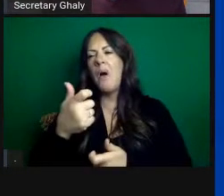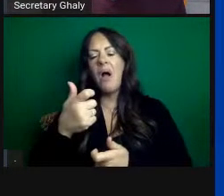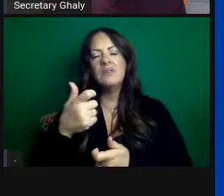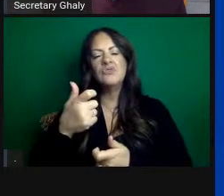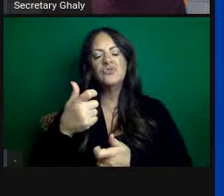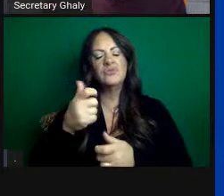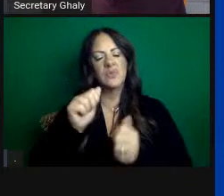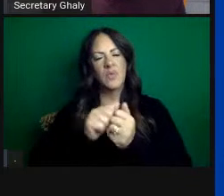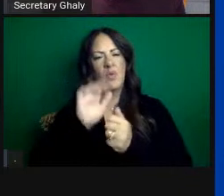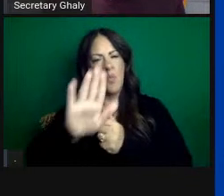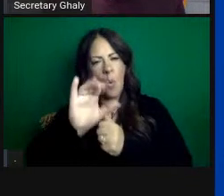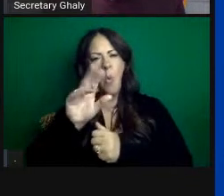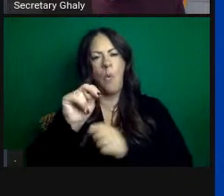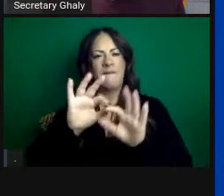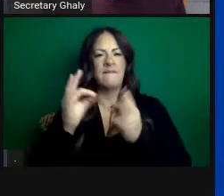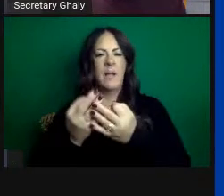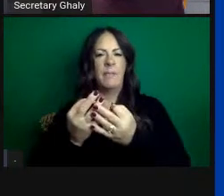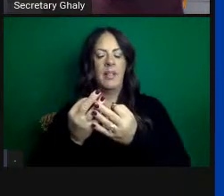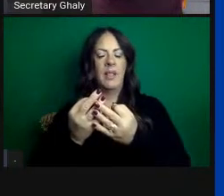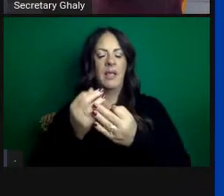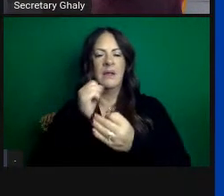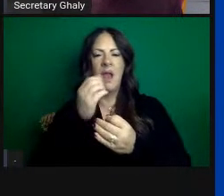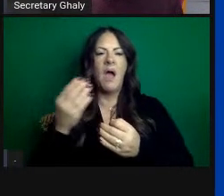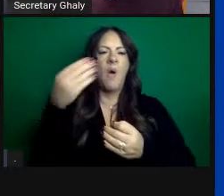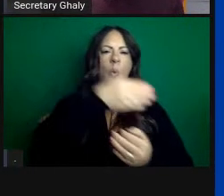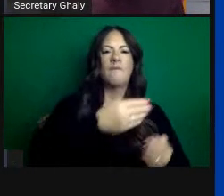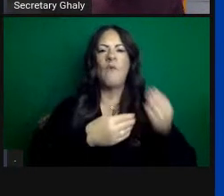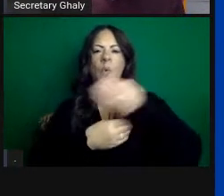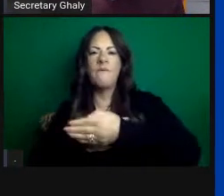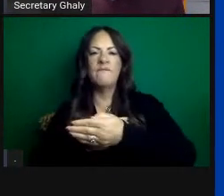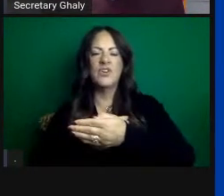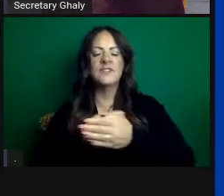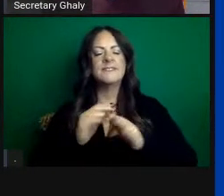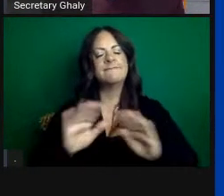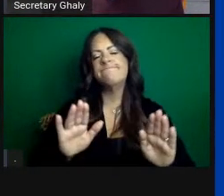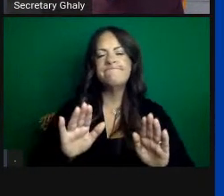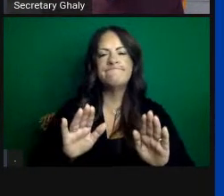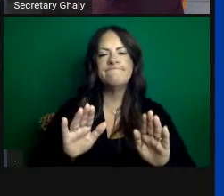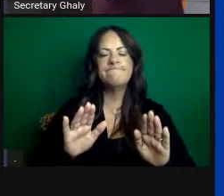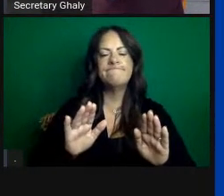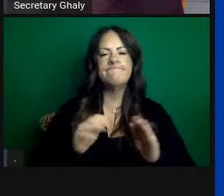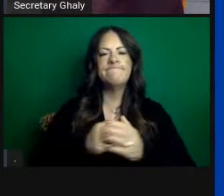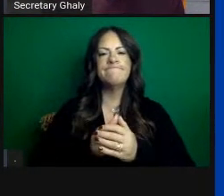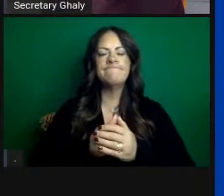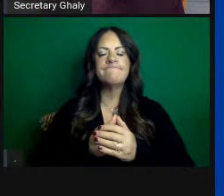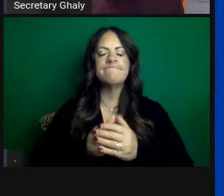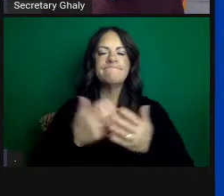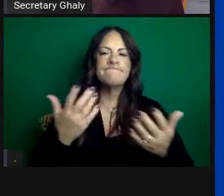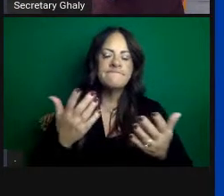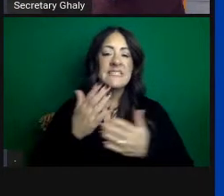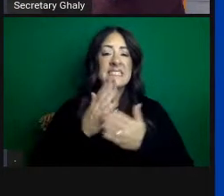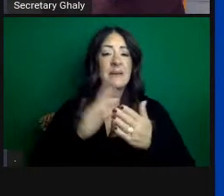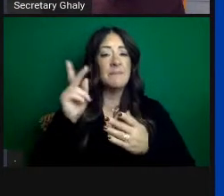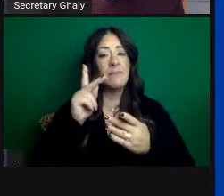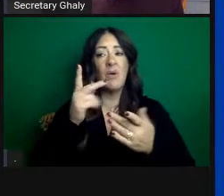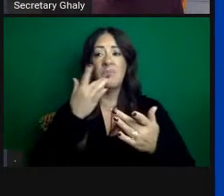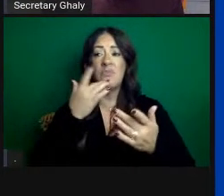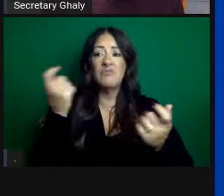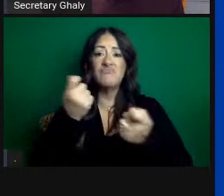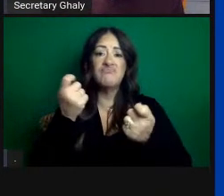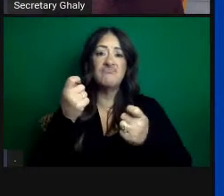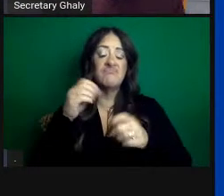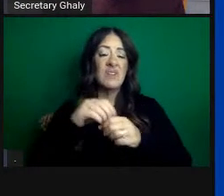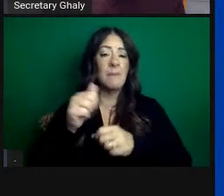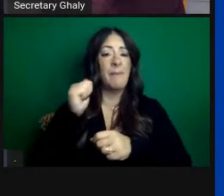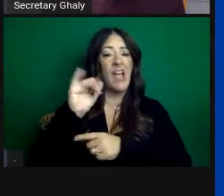your household. And if you are with people, another household in the backyard watching it, keep your distance, keep your